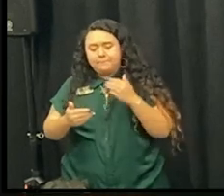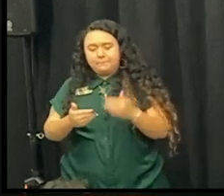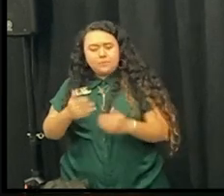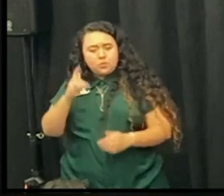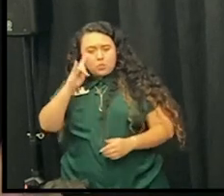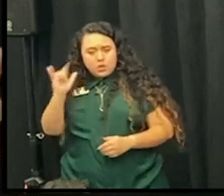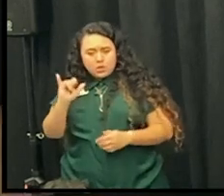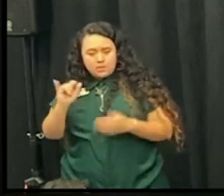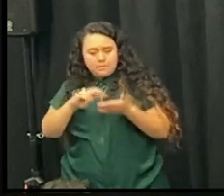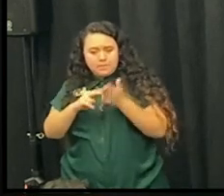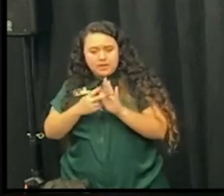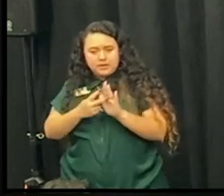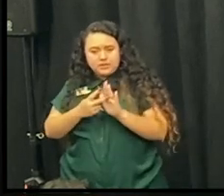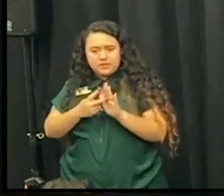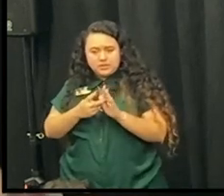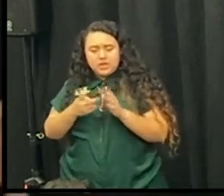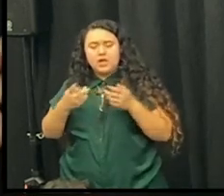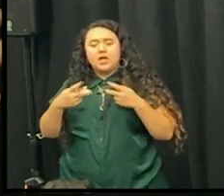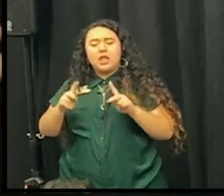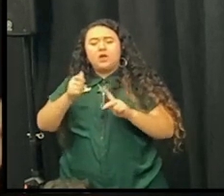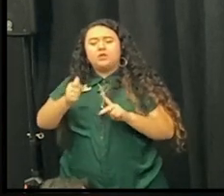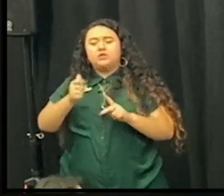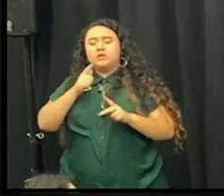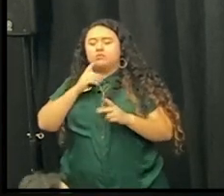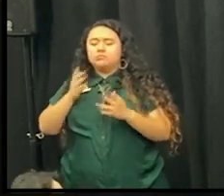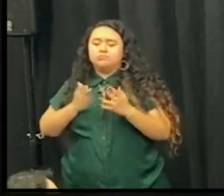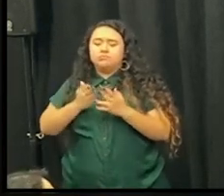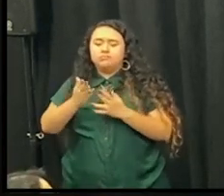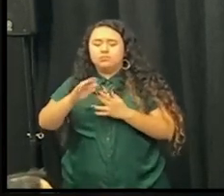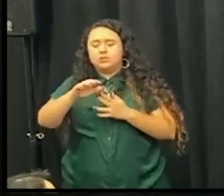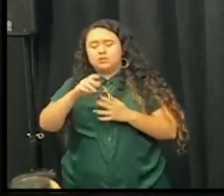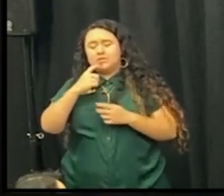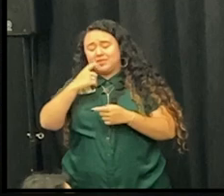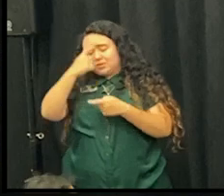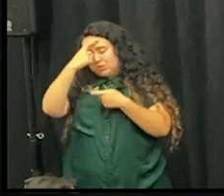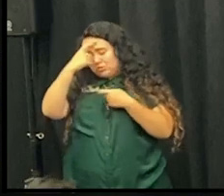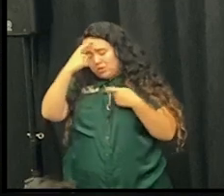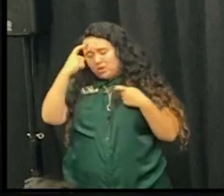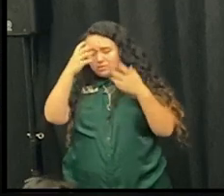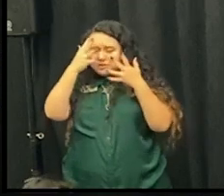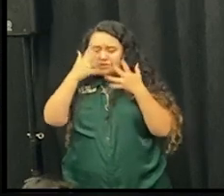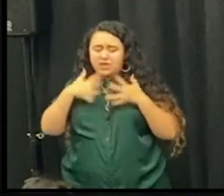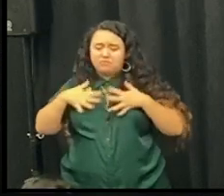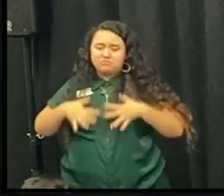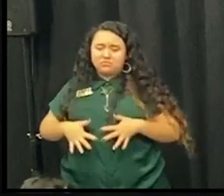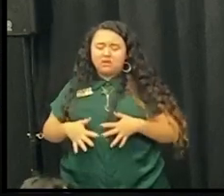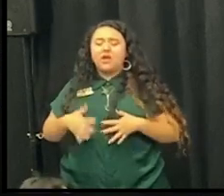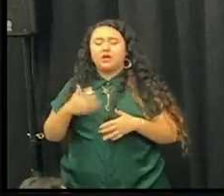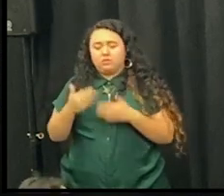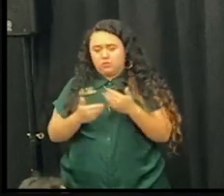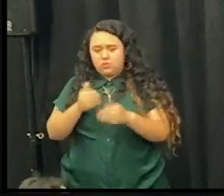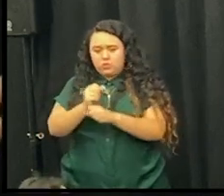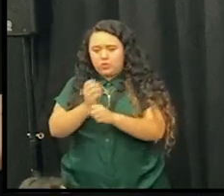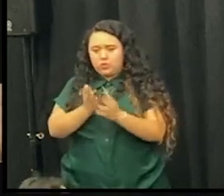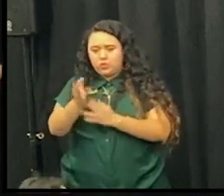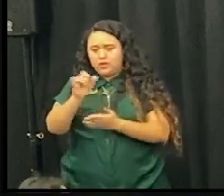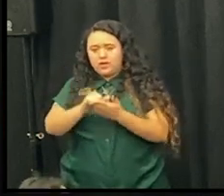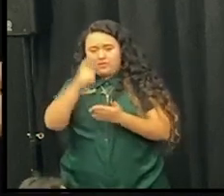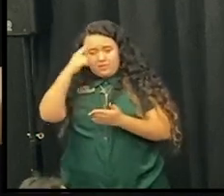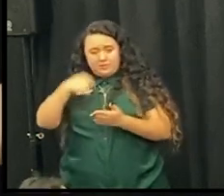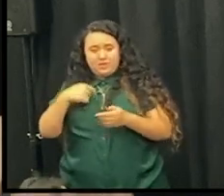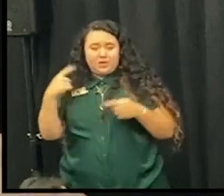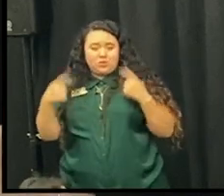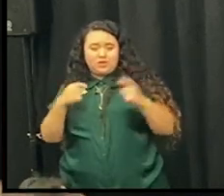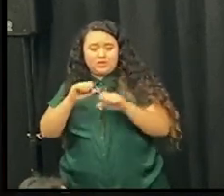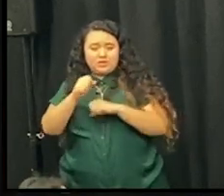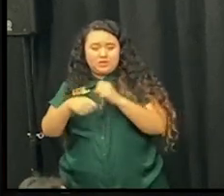look like? It means giving yourself grace to move through so much trauma and sadness. For me, I don't know, it's been a crazy year. It's